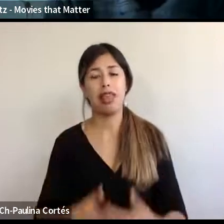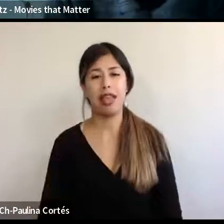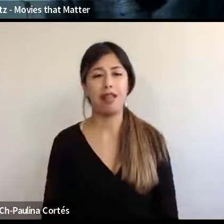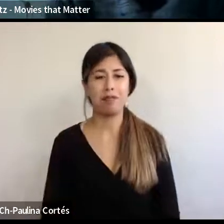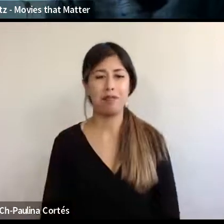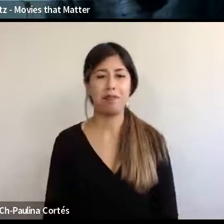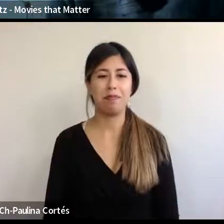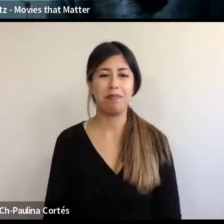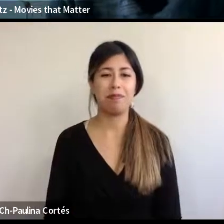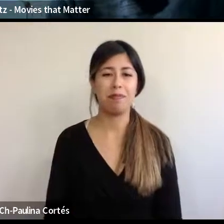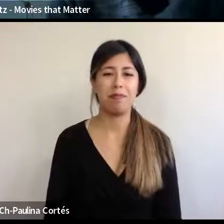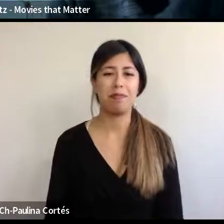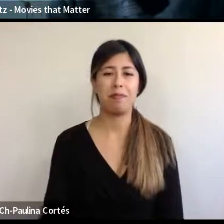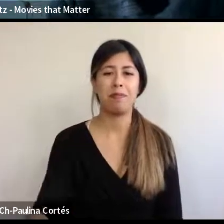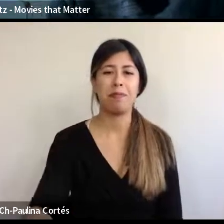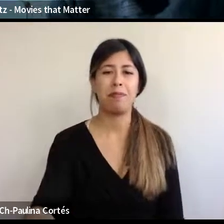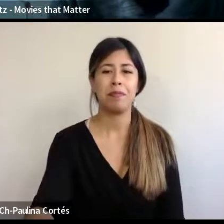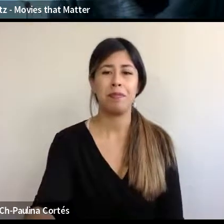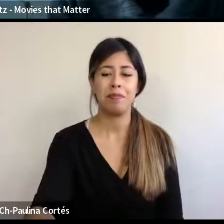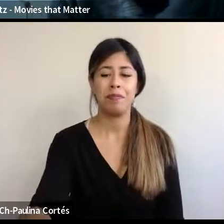Super.